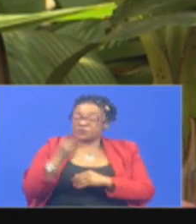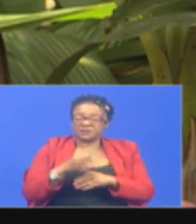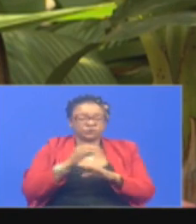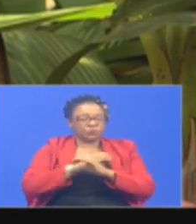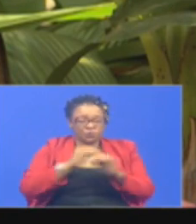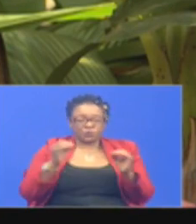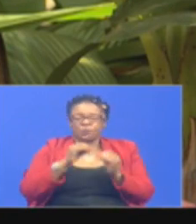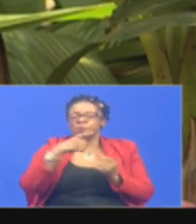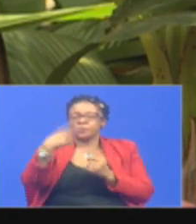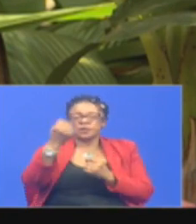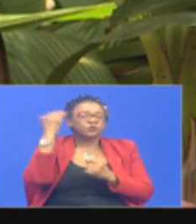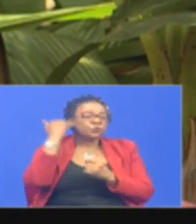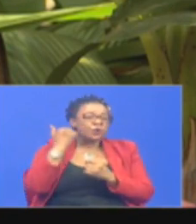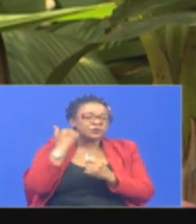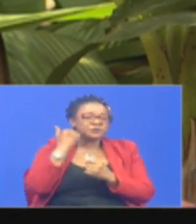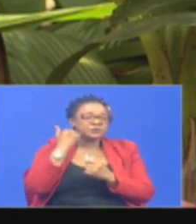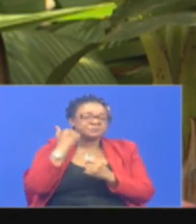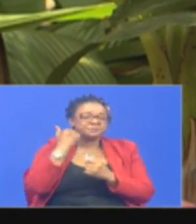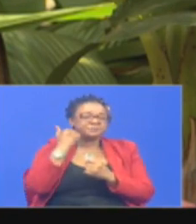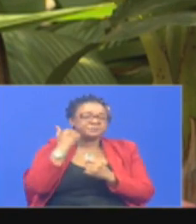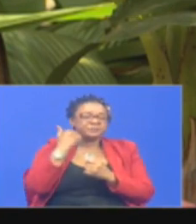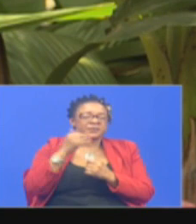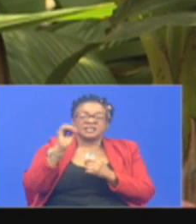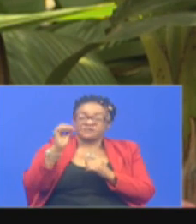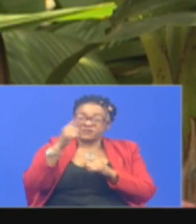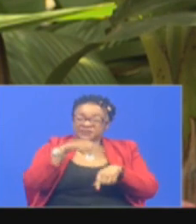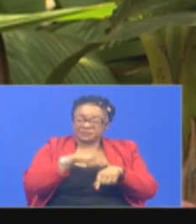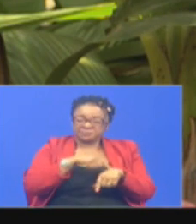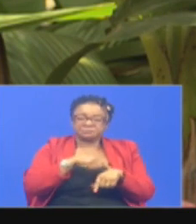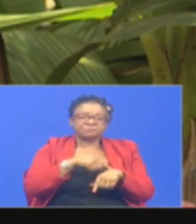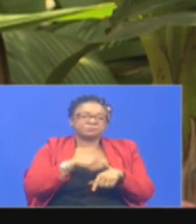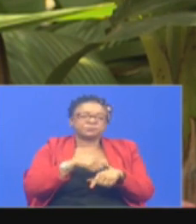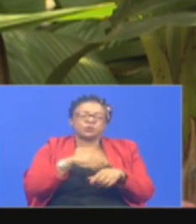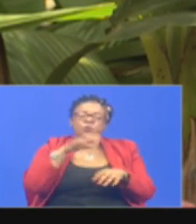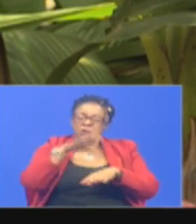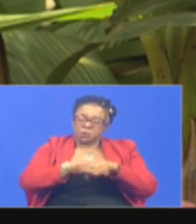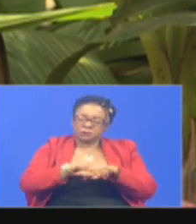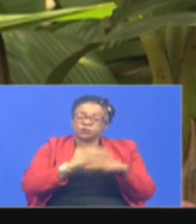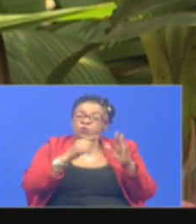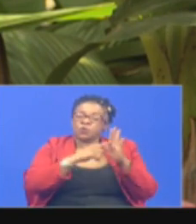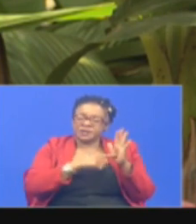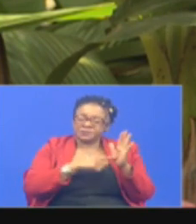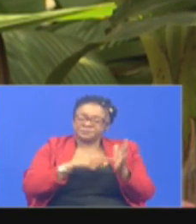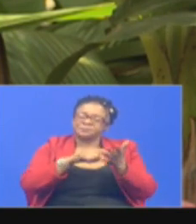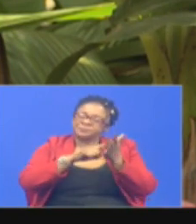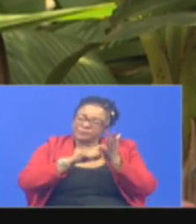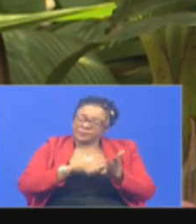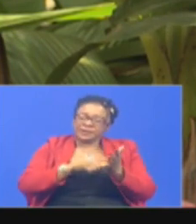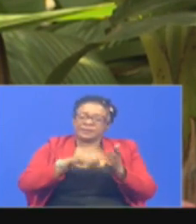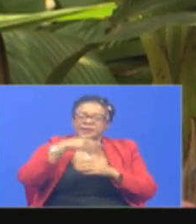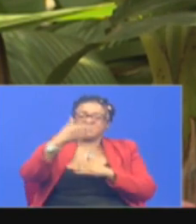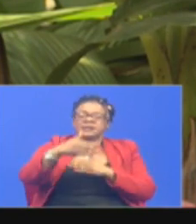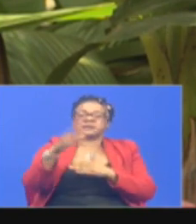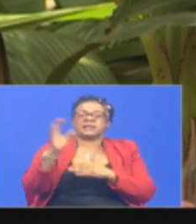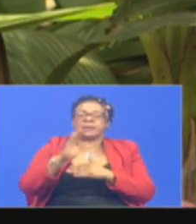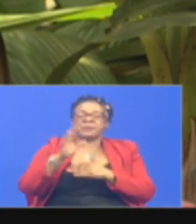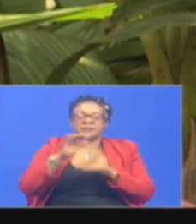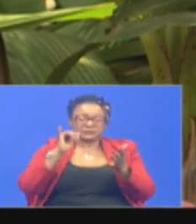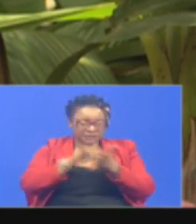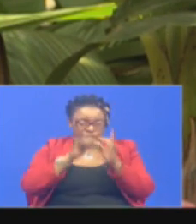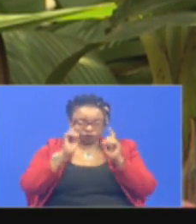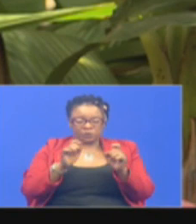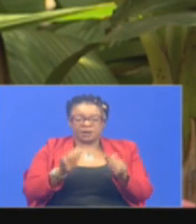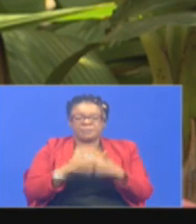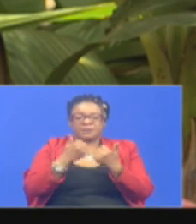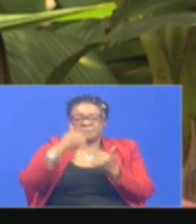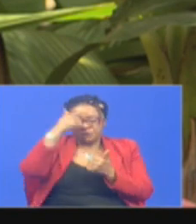court in his first term. We got orders requiring that the next cabinet that comes into place, because we were 8 months